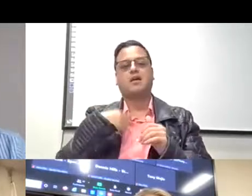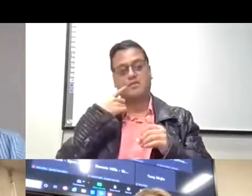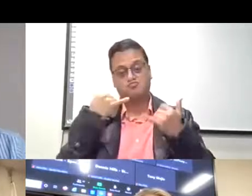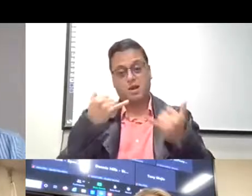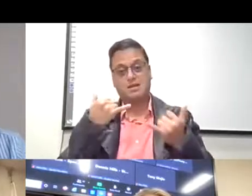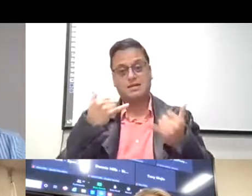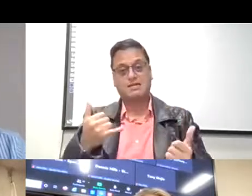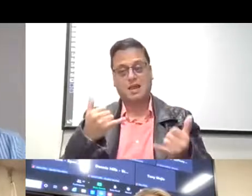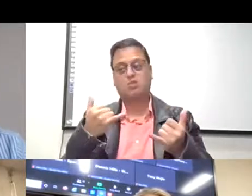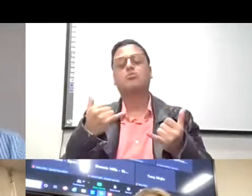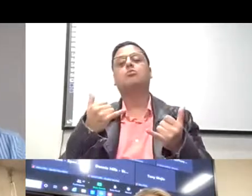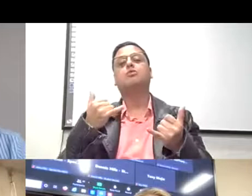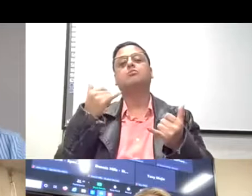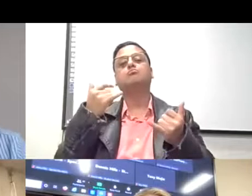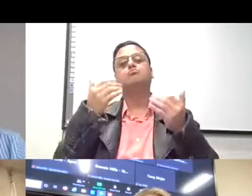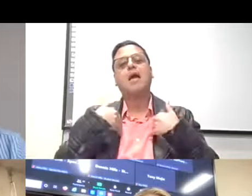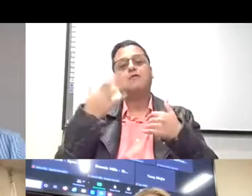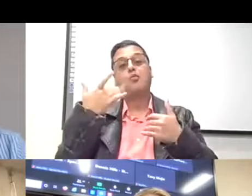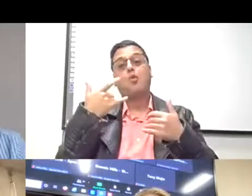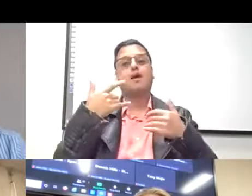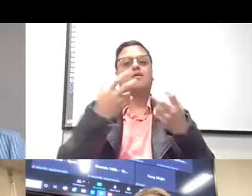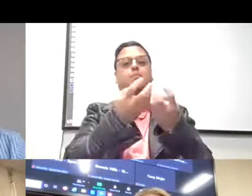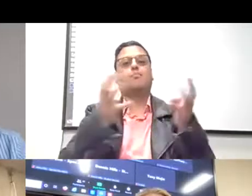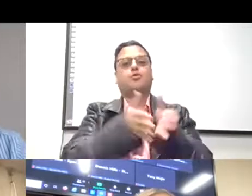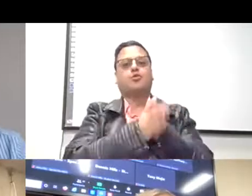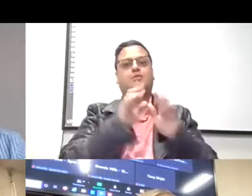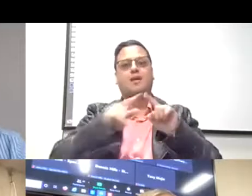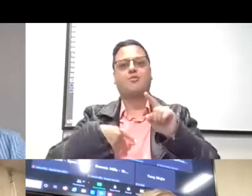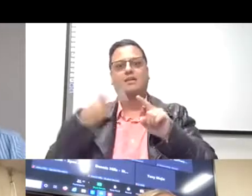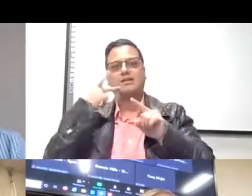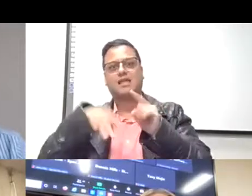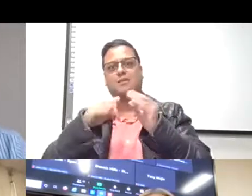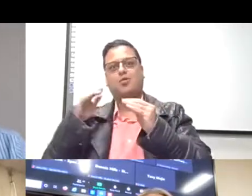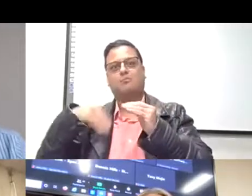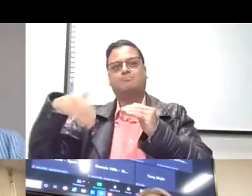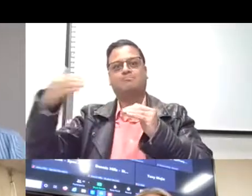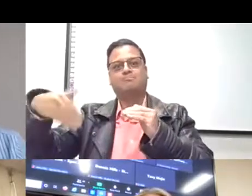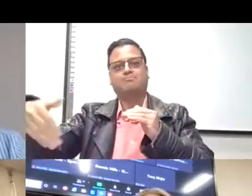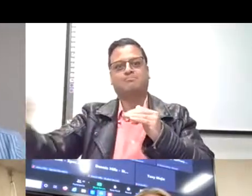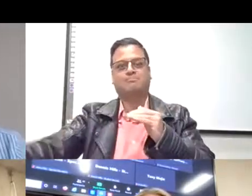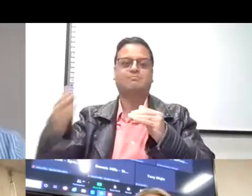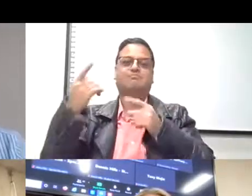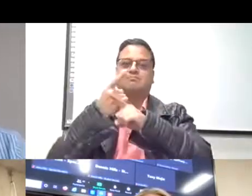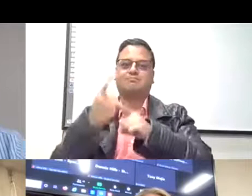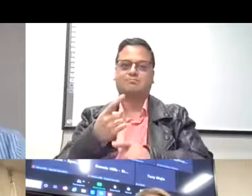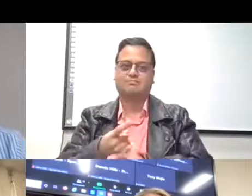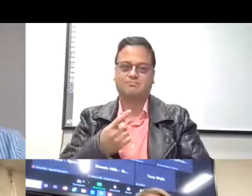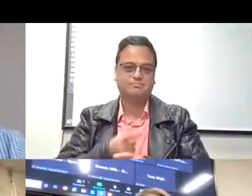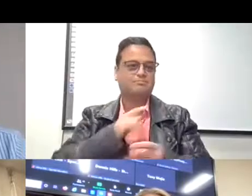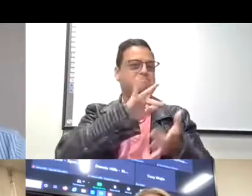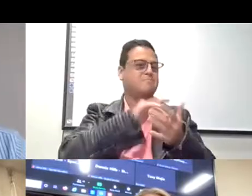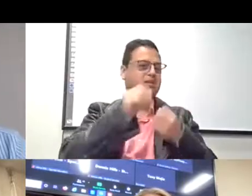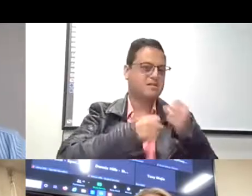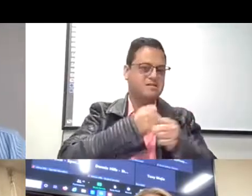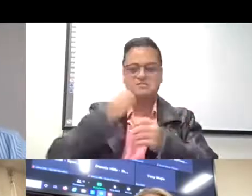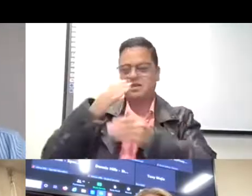coming up at the request of the board, but I would love to see those systemic, like whether it's a beginning of year, end of year, mid-year, end of year, something